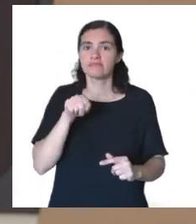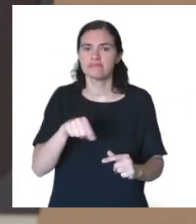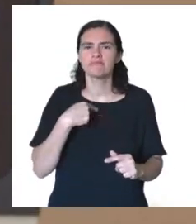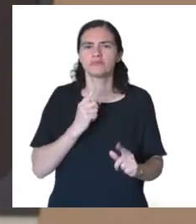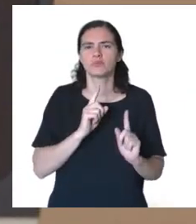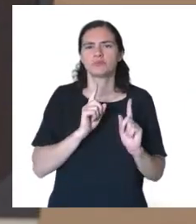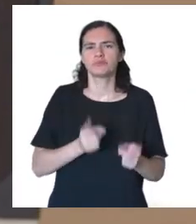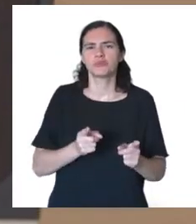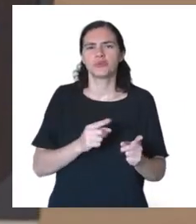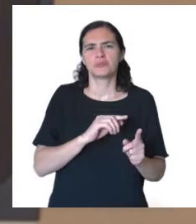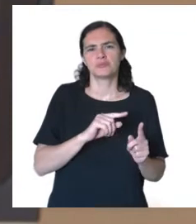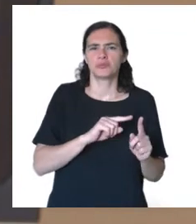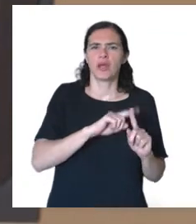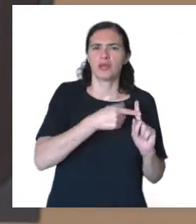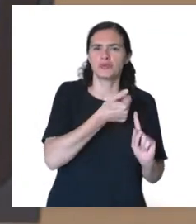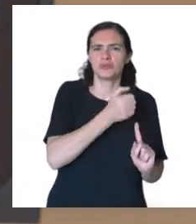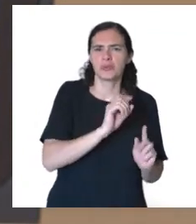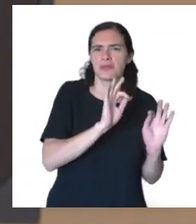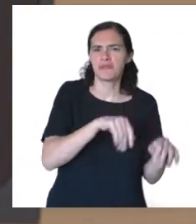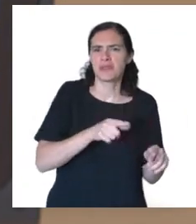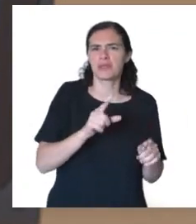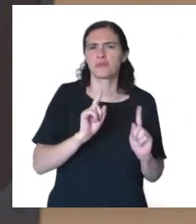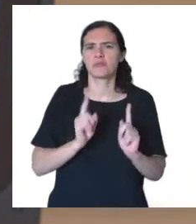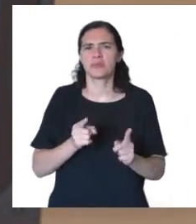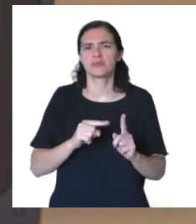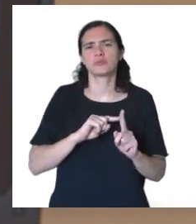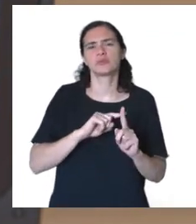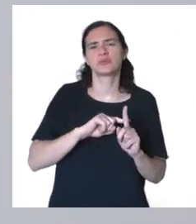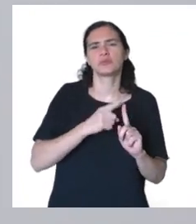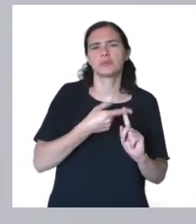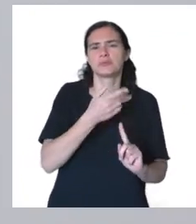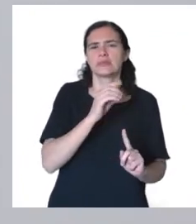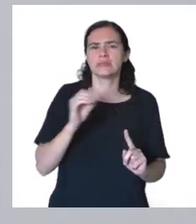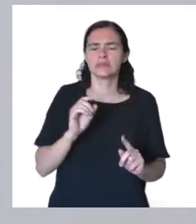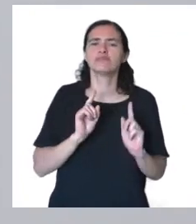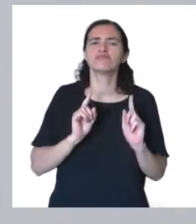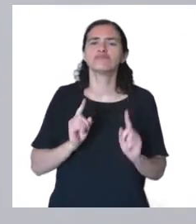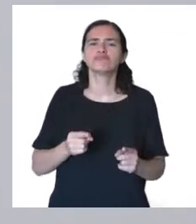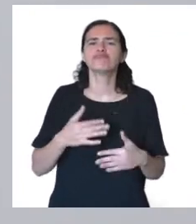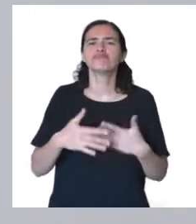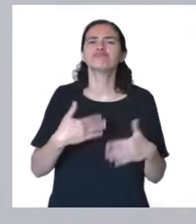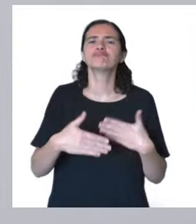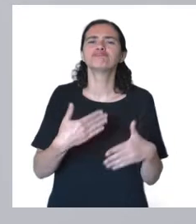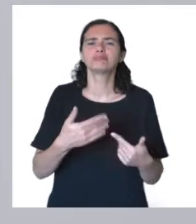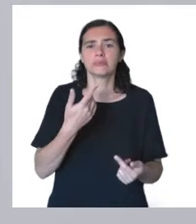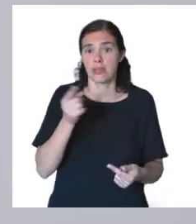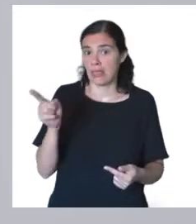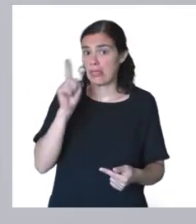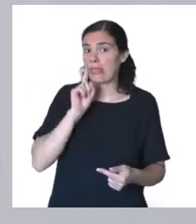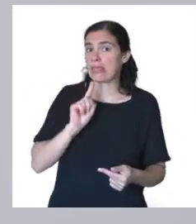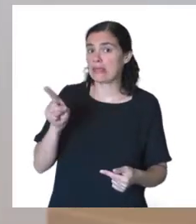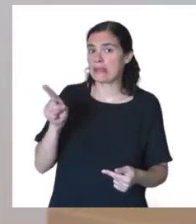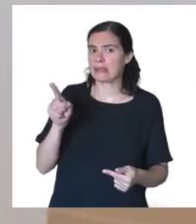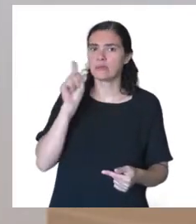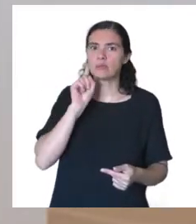who since the late 1950s, early 1960s, has been one of